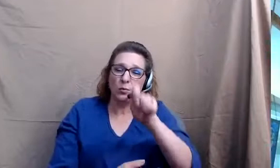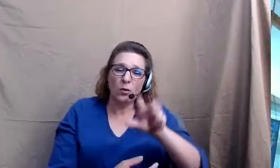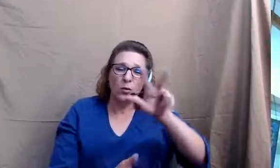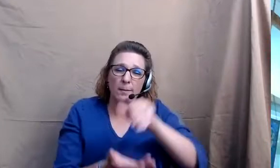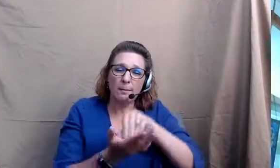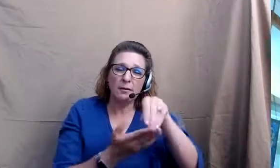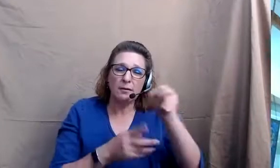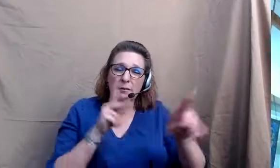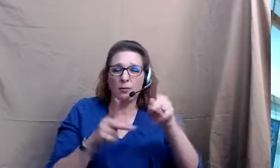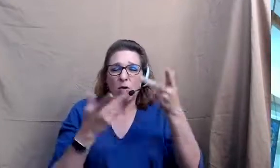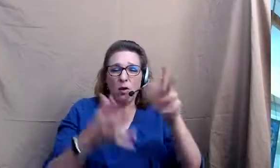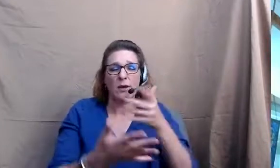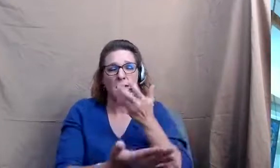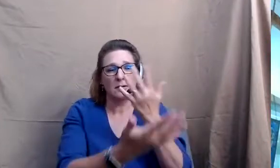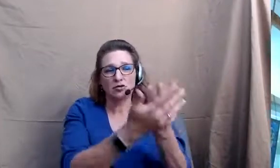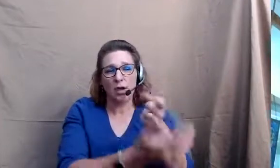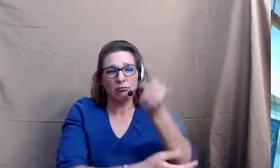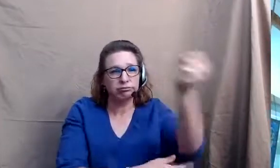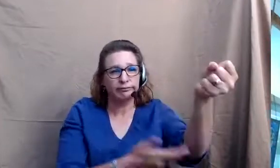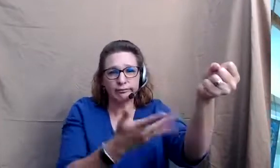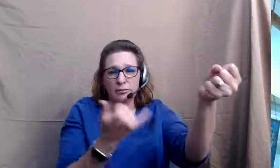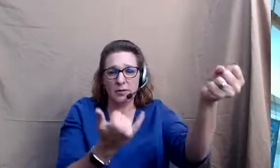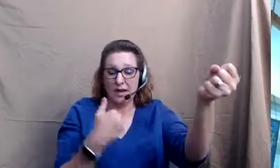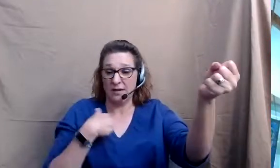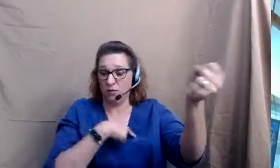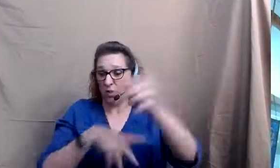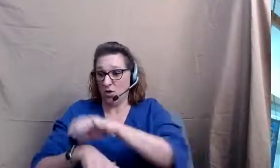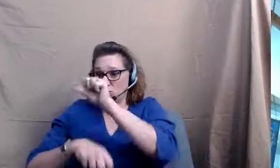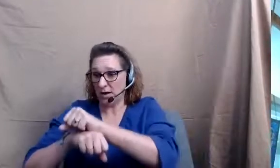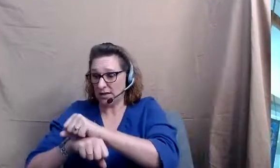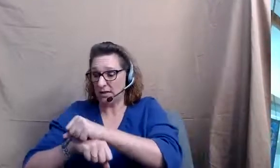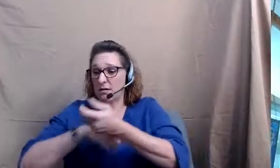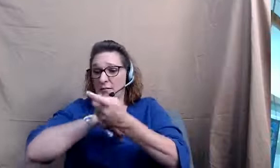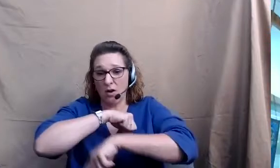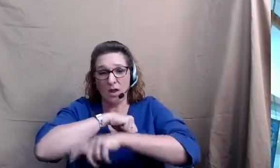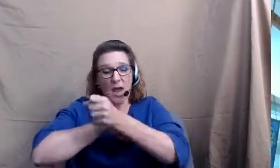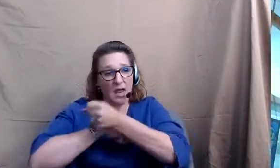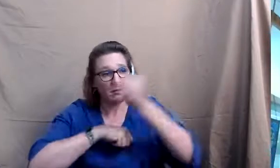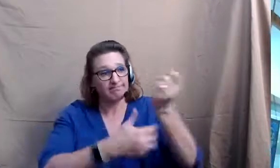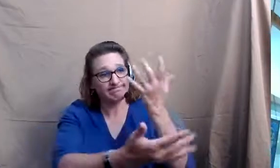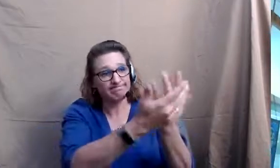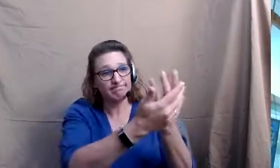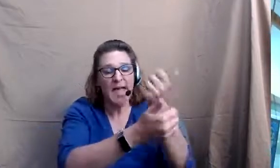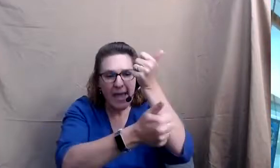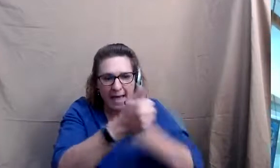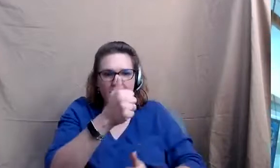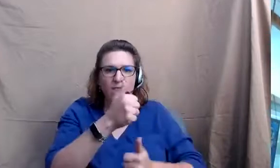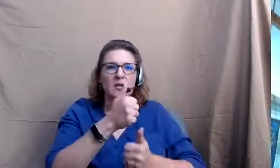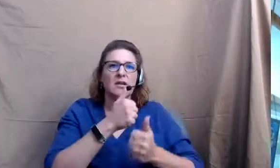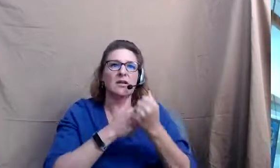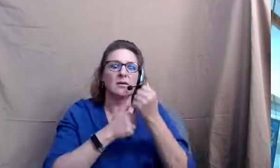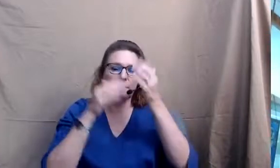are incarcerated. If we arrested, prosecuted, and incarcerated every one of